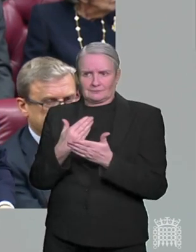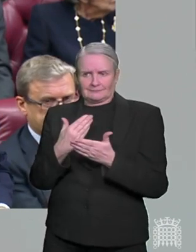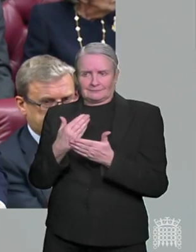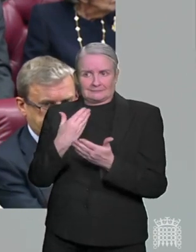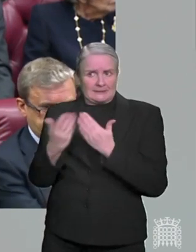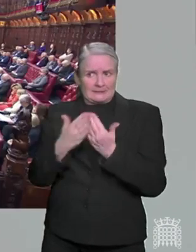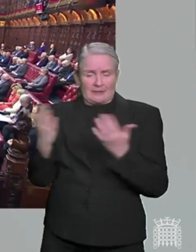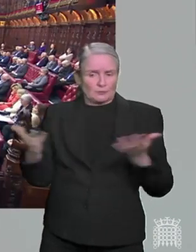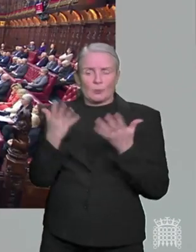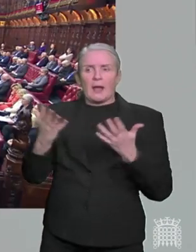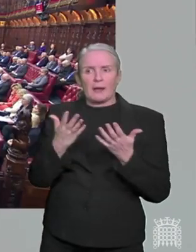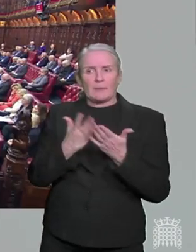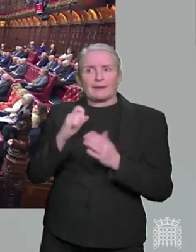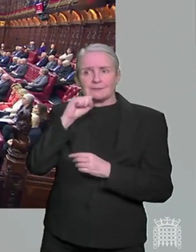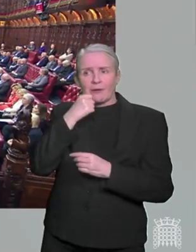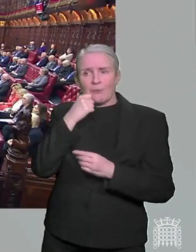Taiwan Straits.